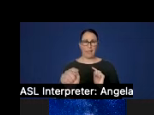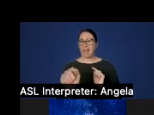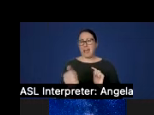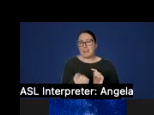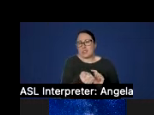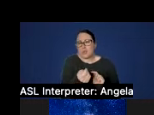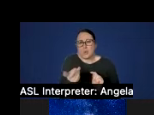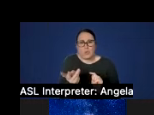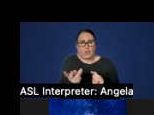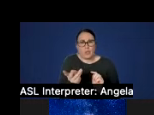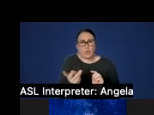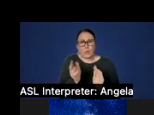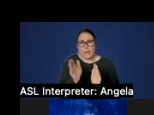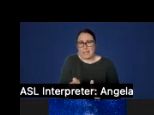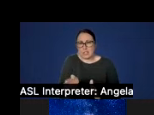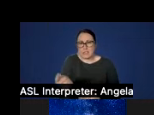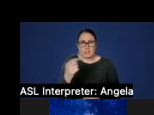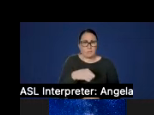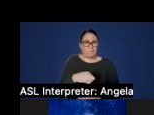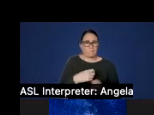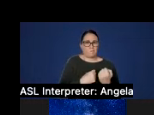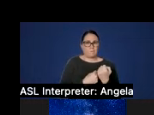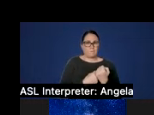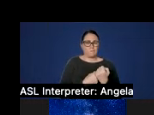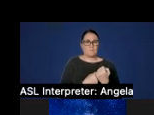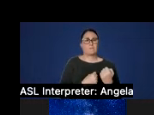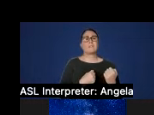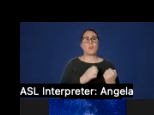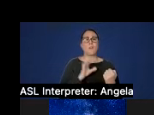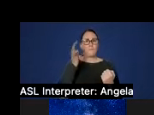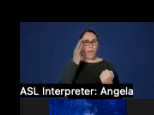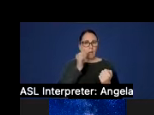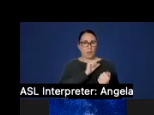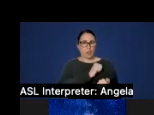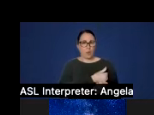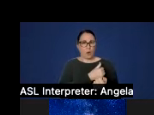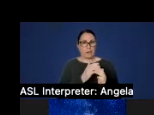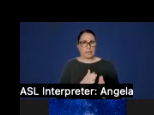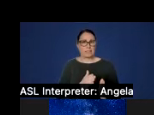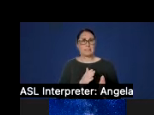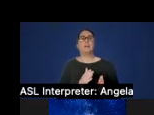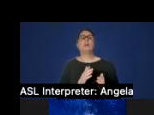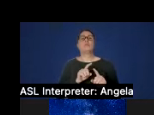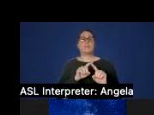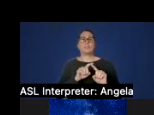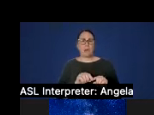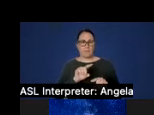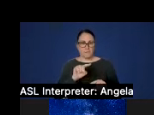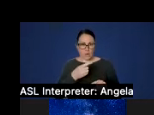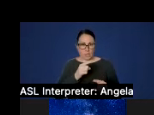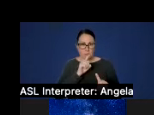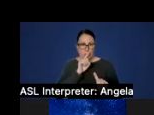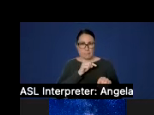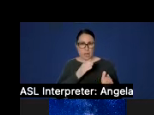demand. So despite their jurisdiction, federal authorities rely on first responders, tribal police, to begin building